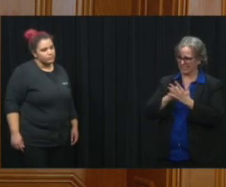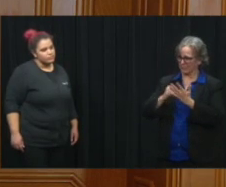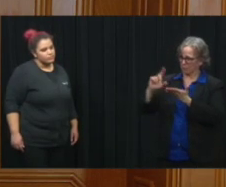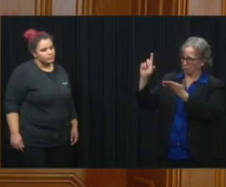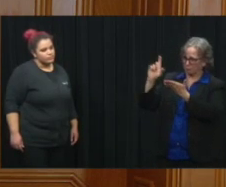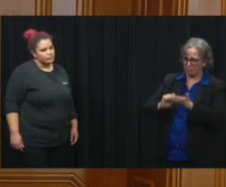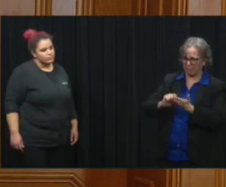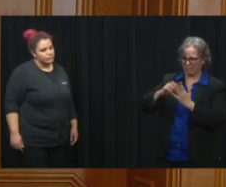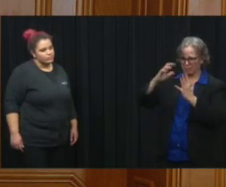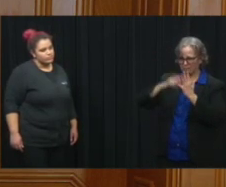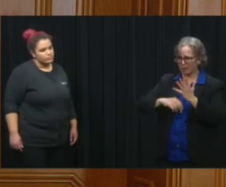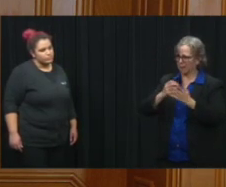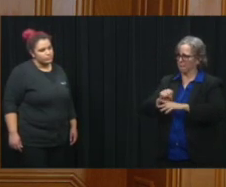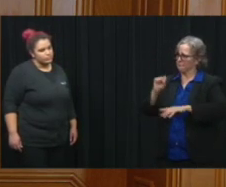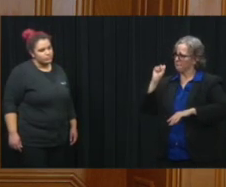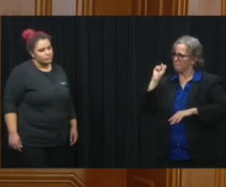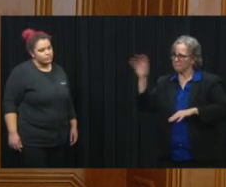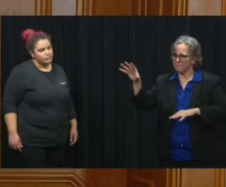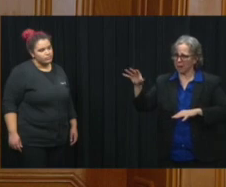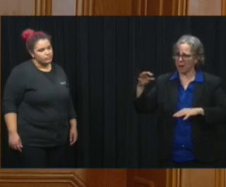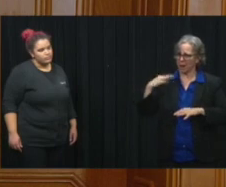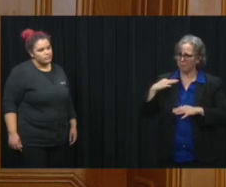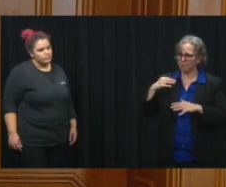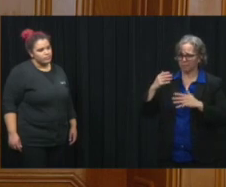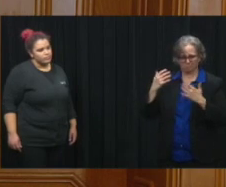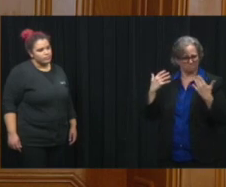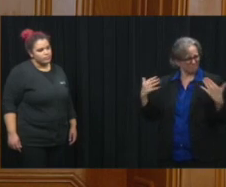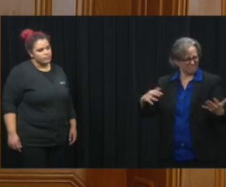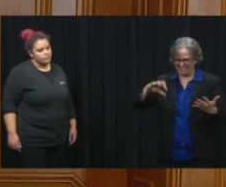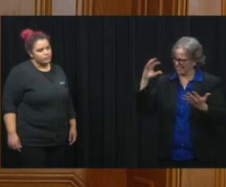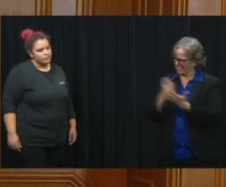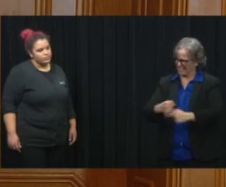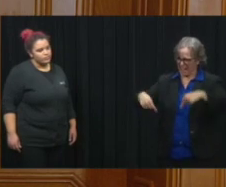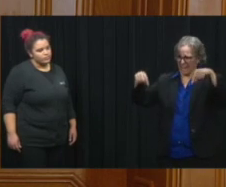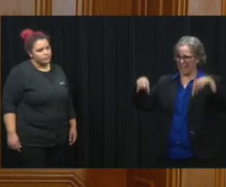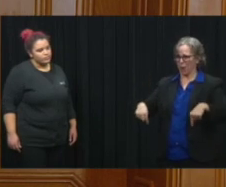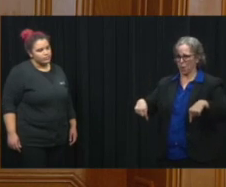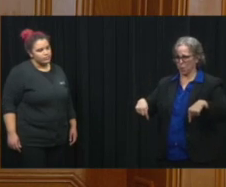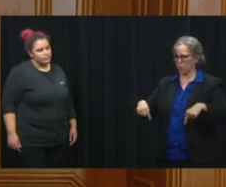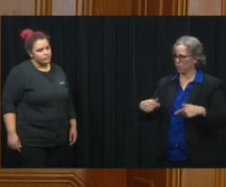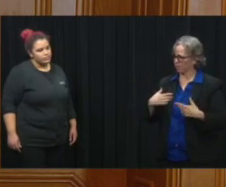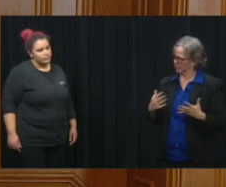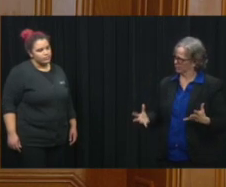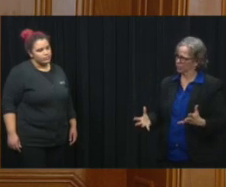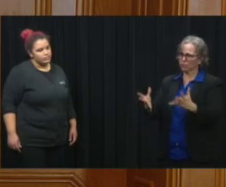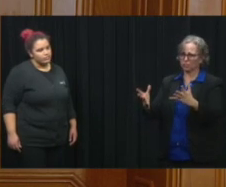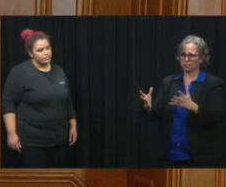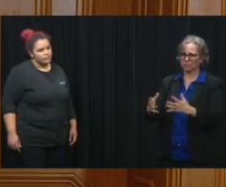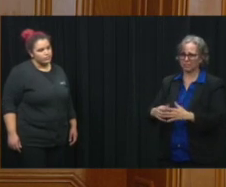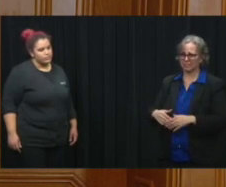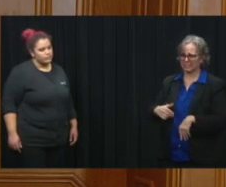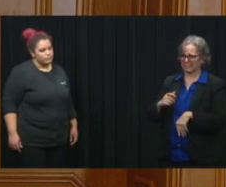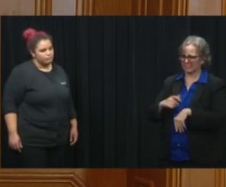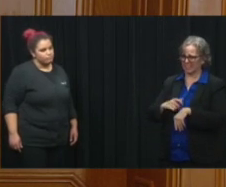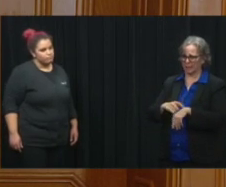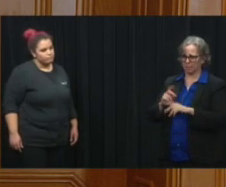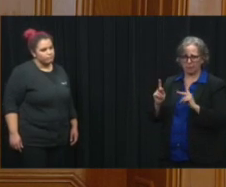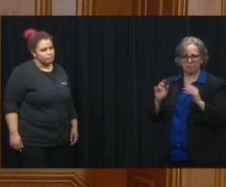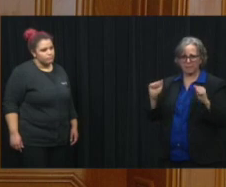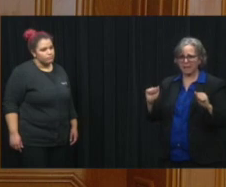it in, get their ballot, and go ahead and vote. This is a period of time. People have the opportunity to do it, and I think